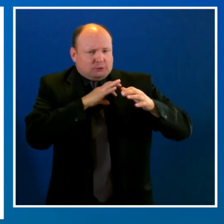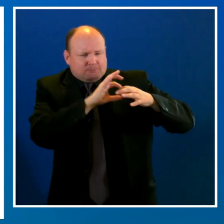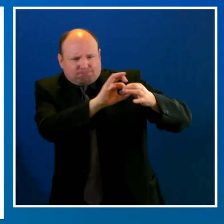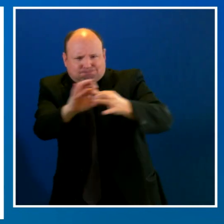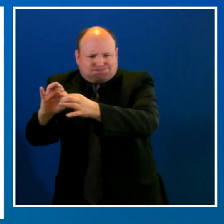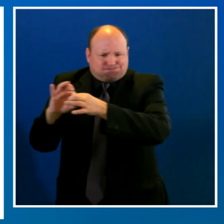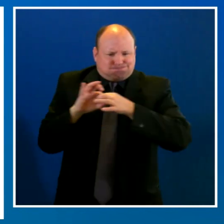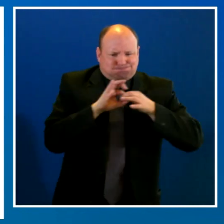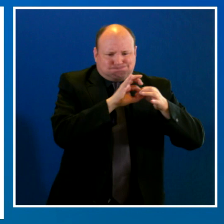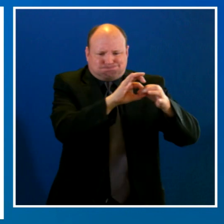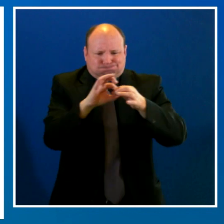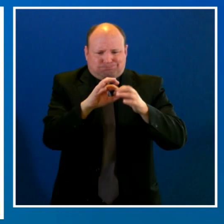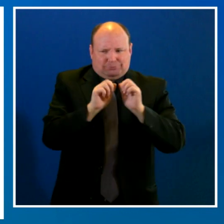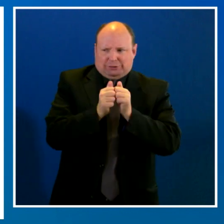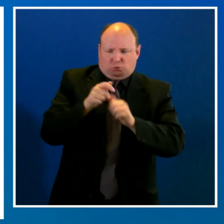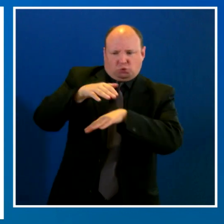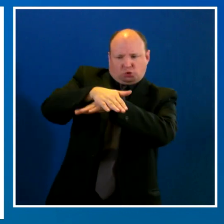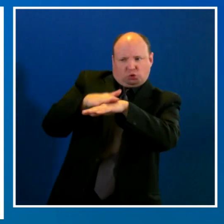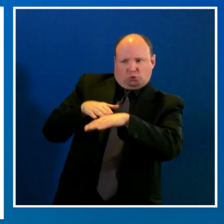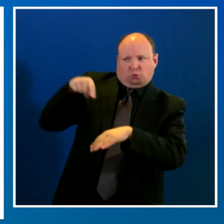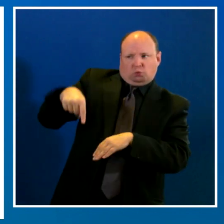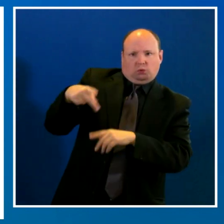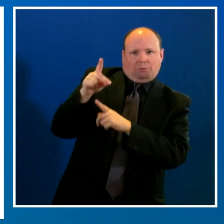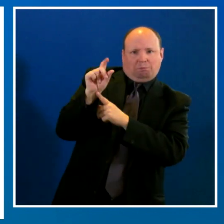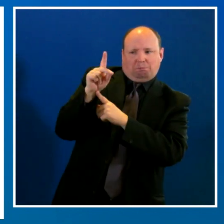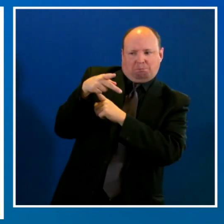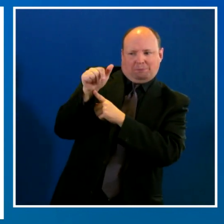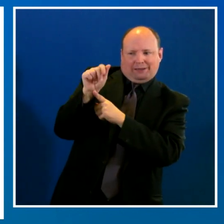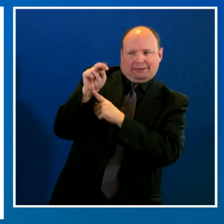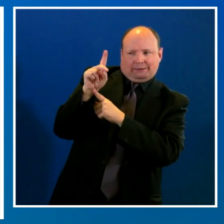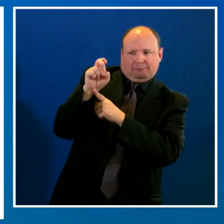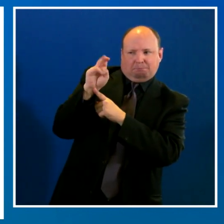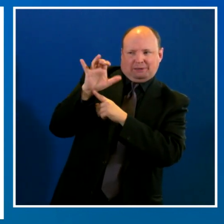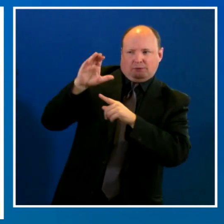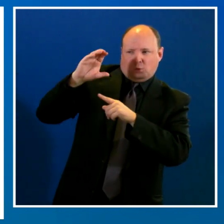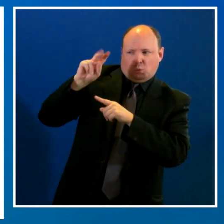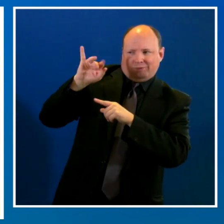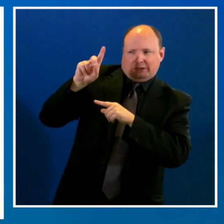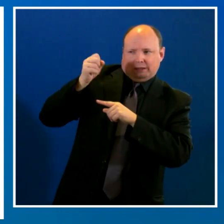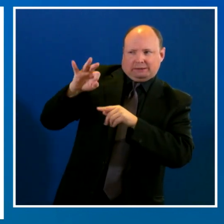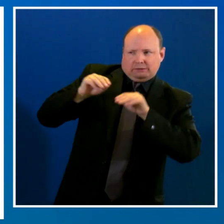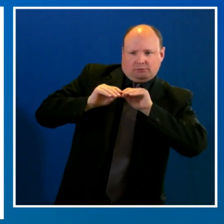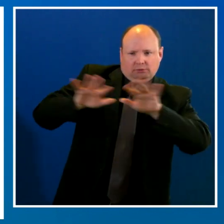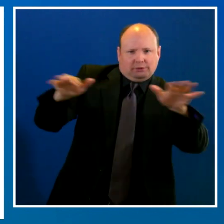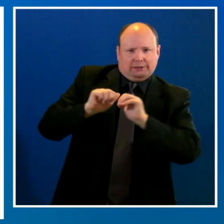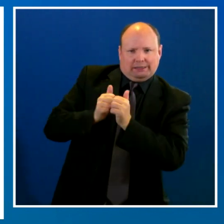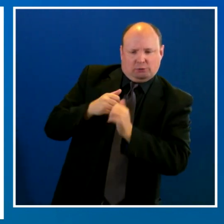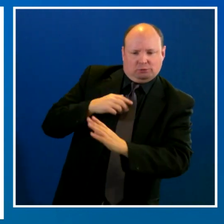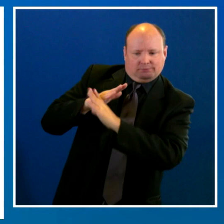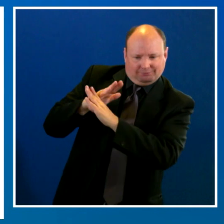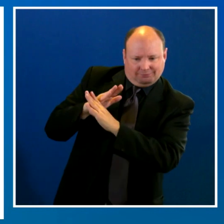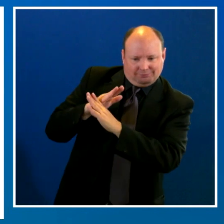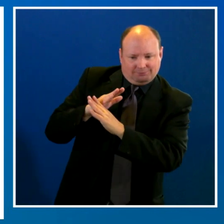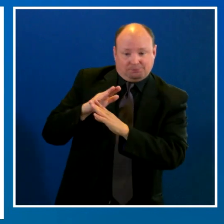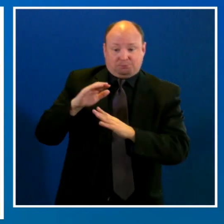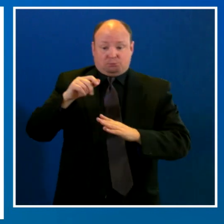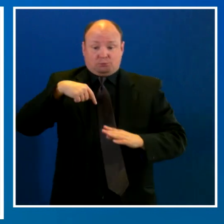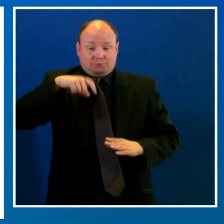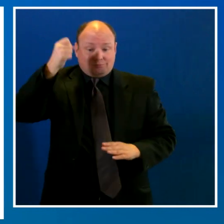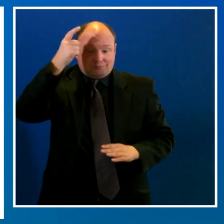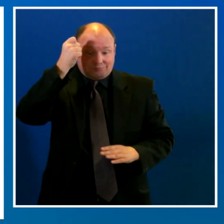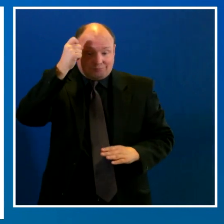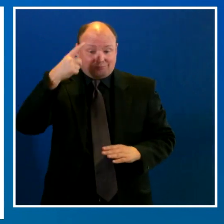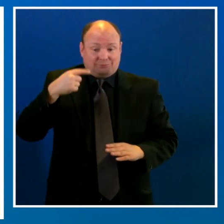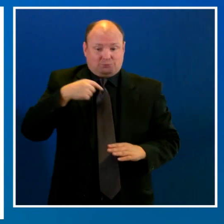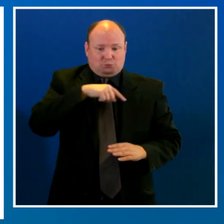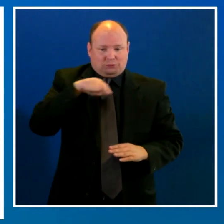Please also remember that getting vaccinated, wearing a face mask, staying home, and physical distancing